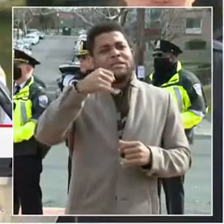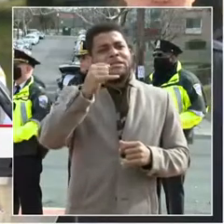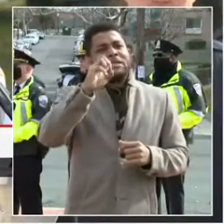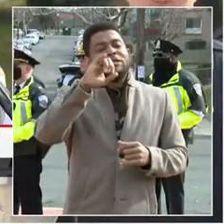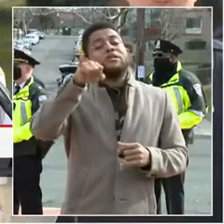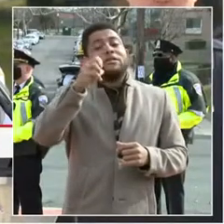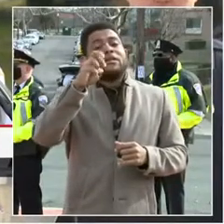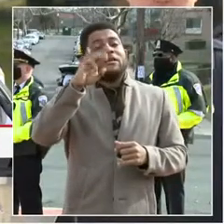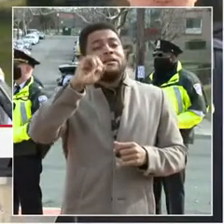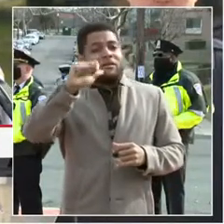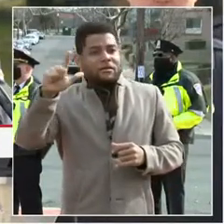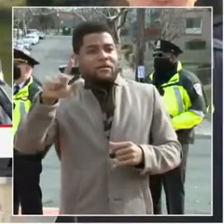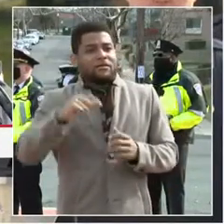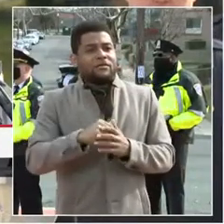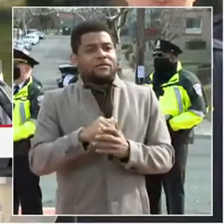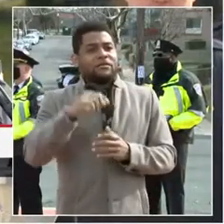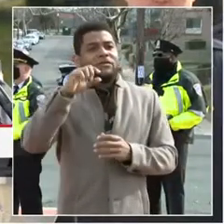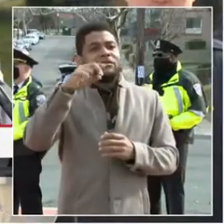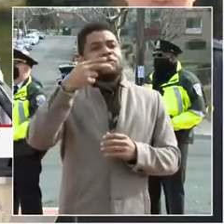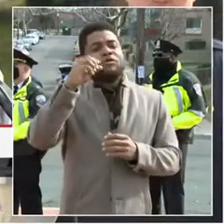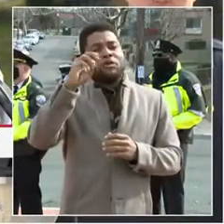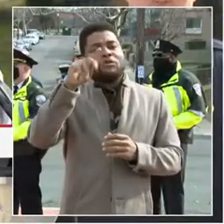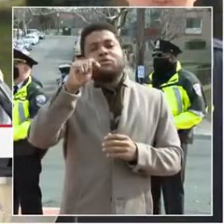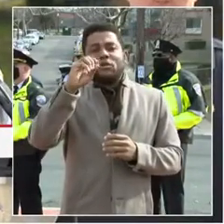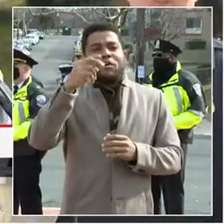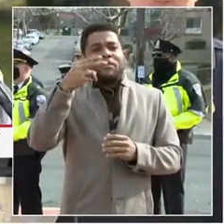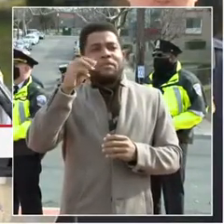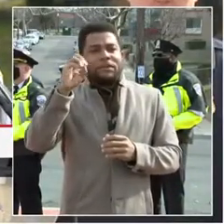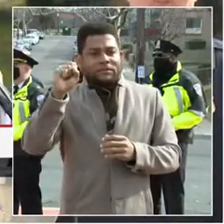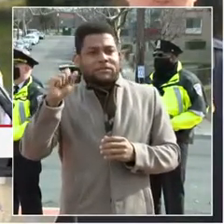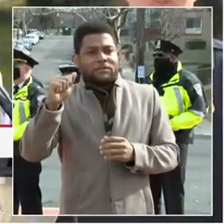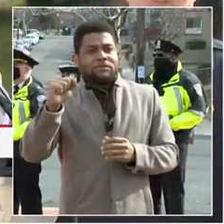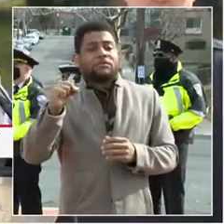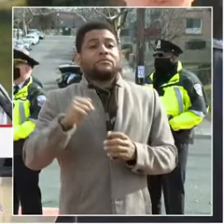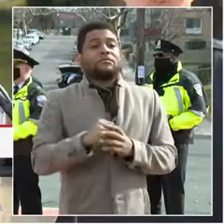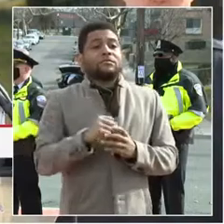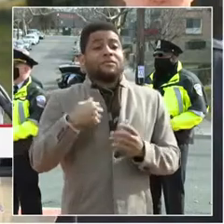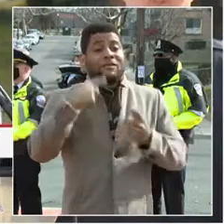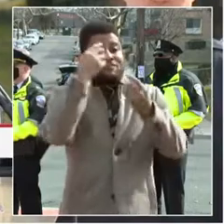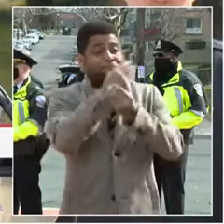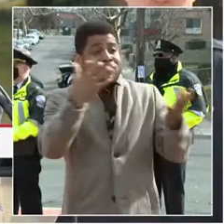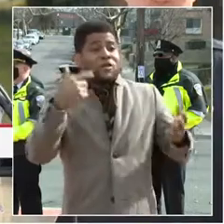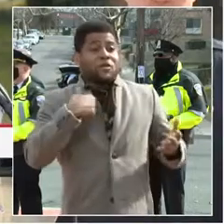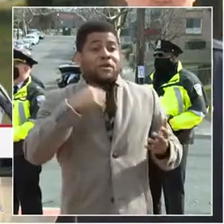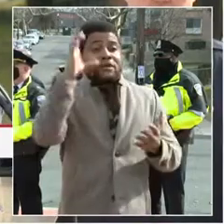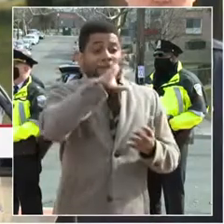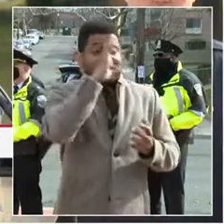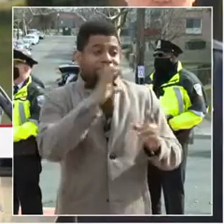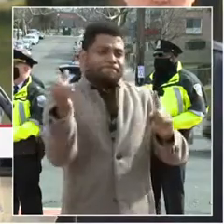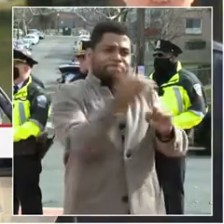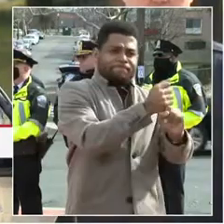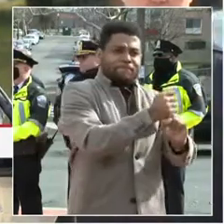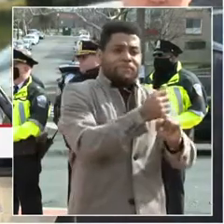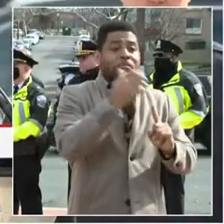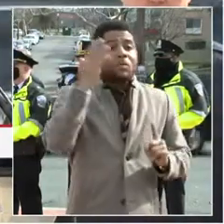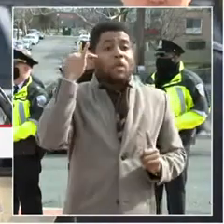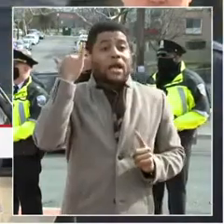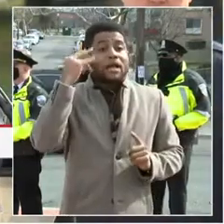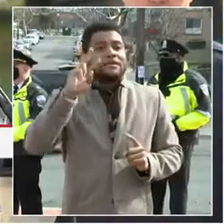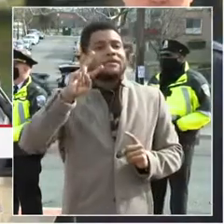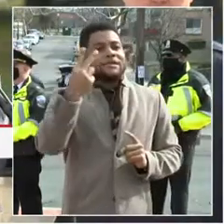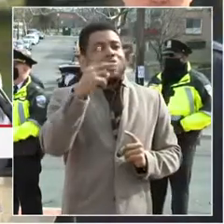There's currently a warrant for his arrest for second-degree murder for the murder of Deja